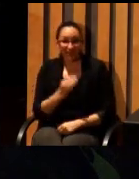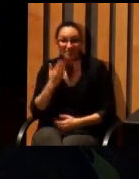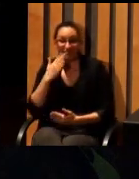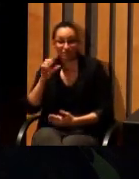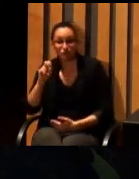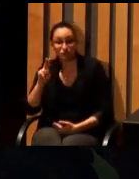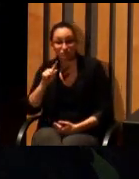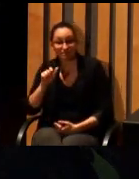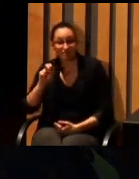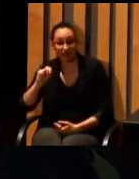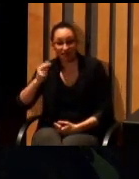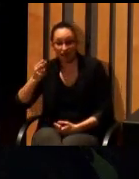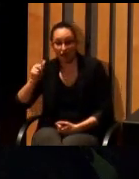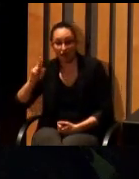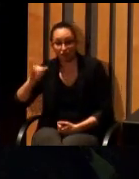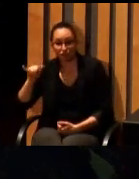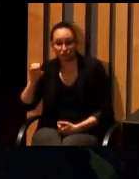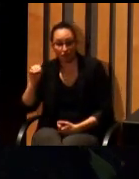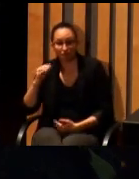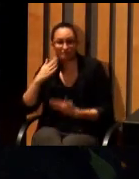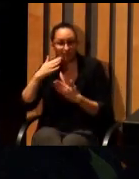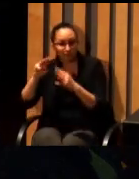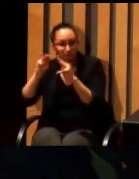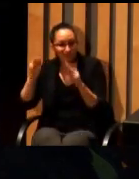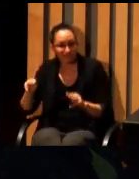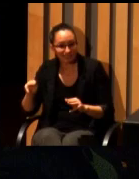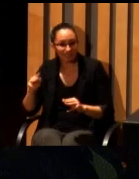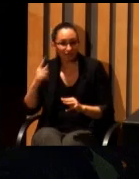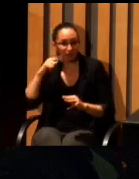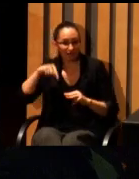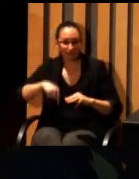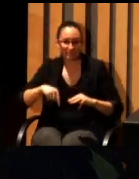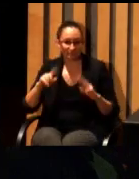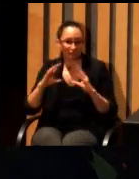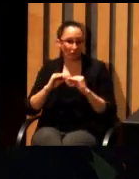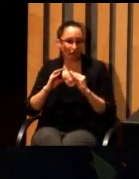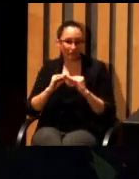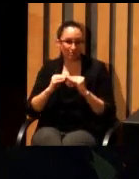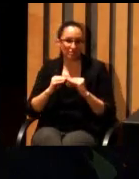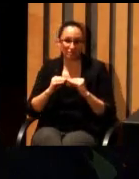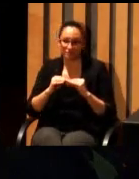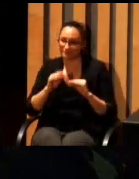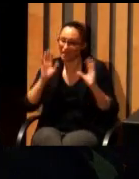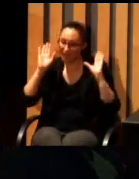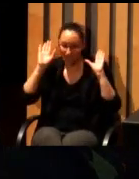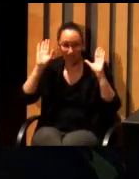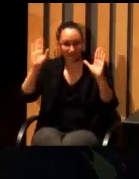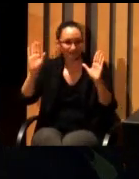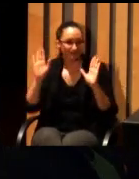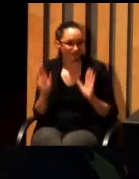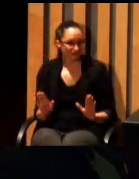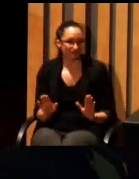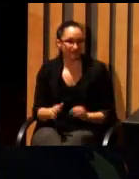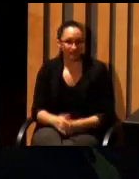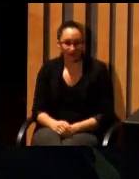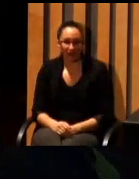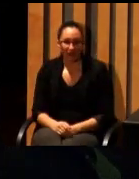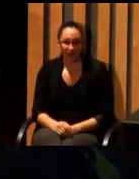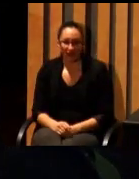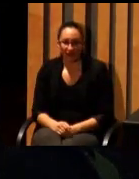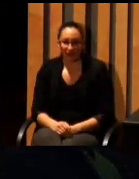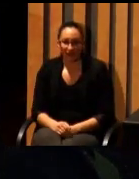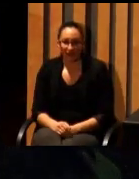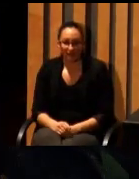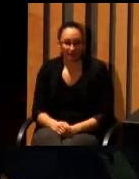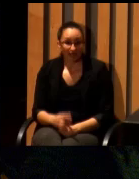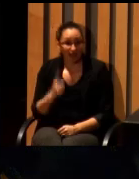Suzanne Harjo and the museum for this forum. I think it's been excellent, and I hope that it